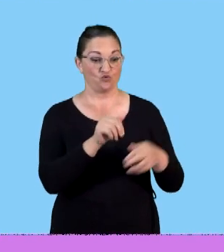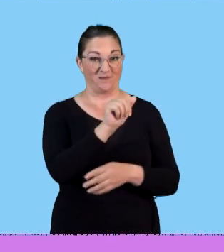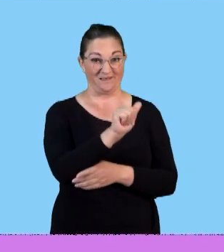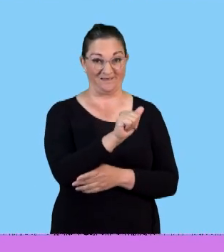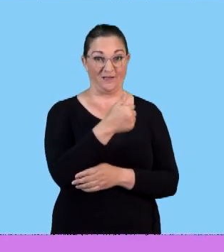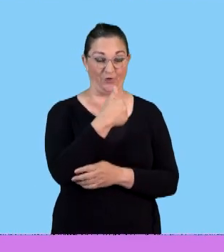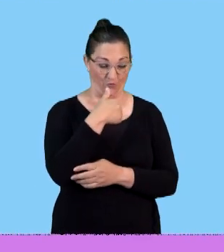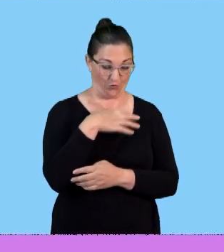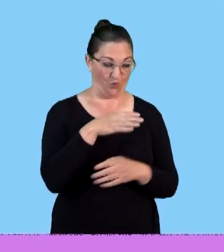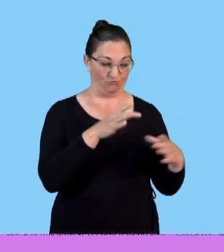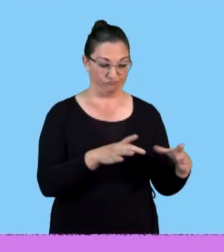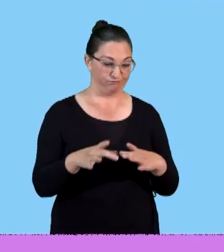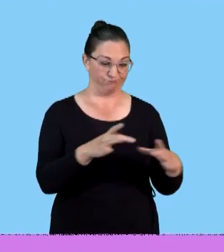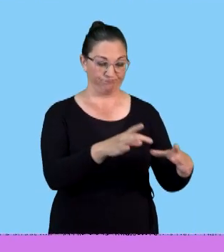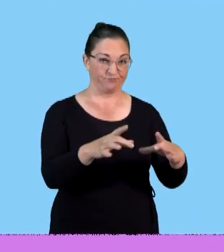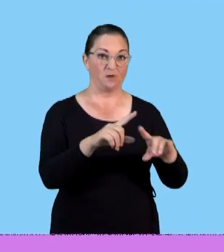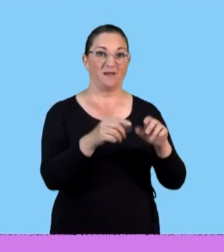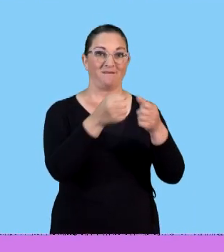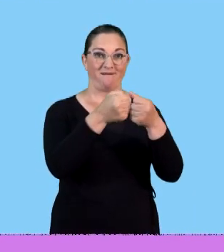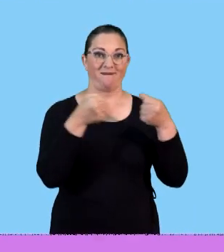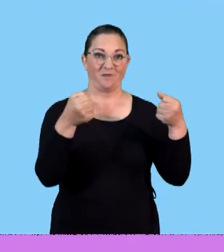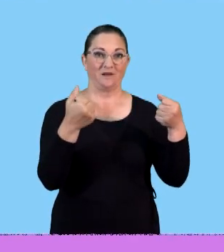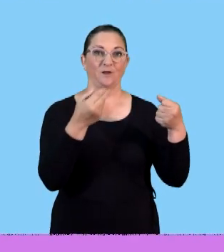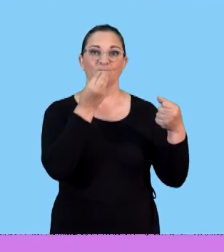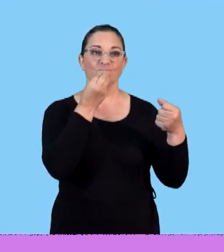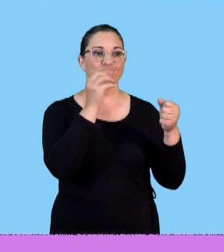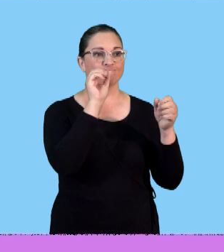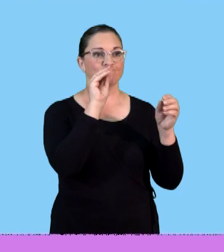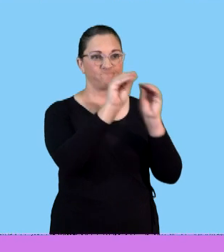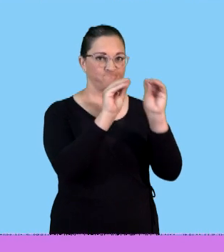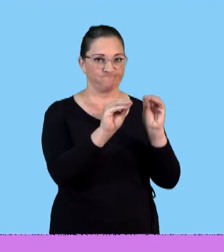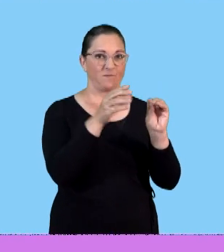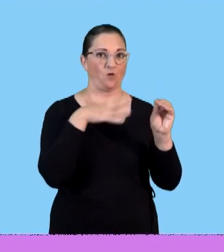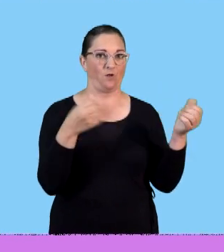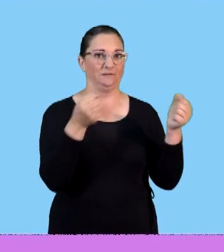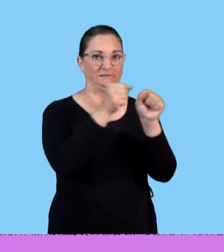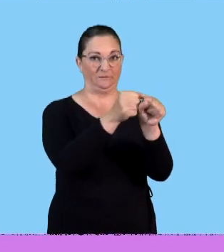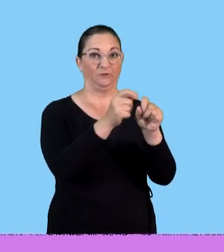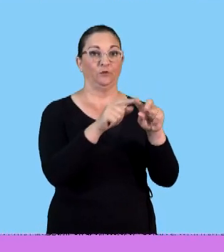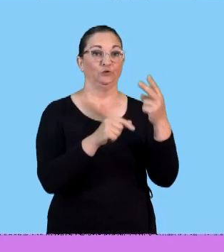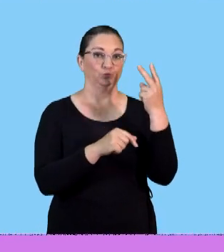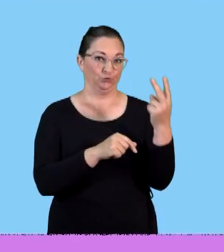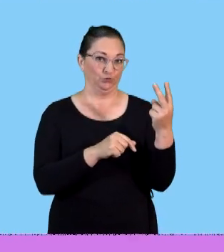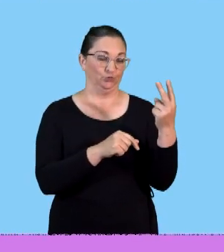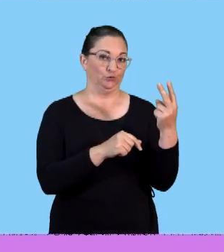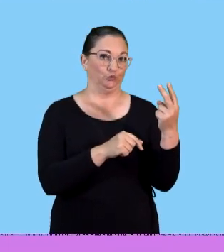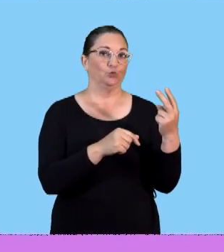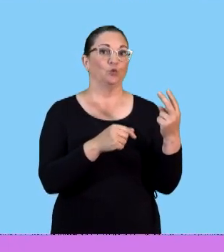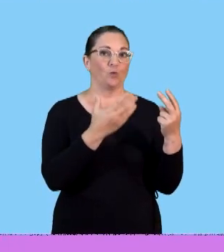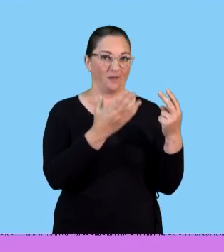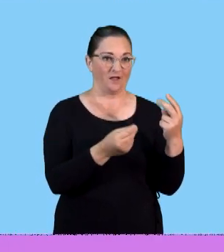room. Okay, the cabinets will be used to store food parcels. We know we have 2 cabinets, right?